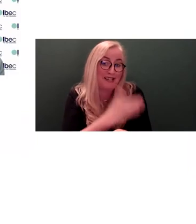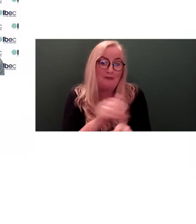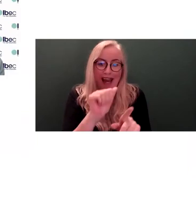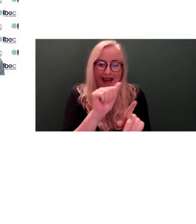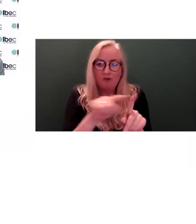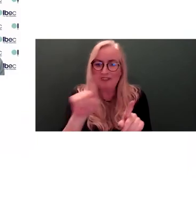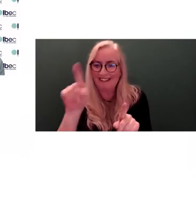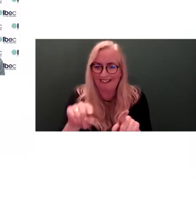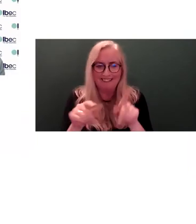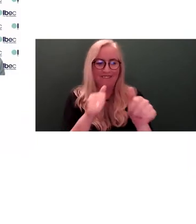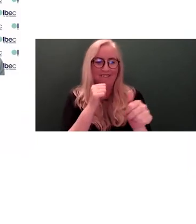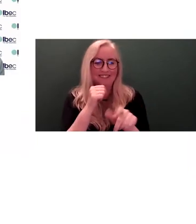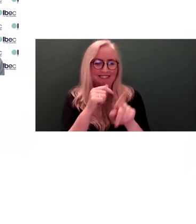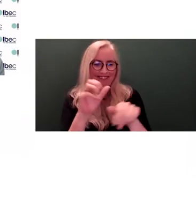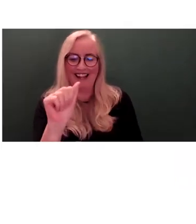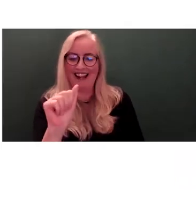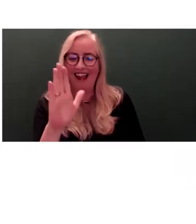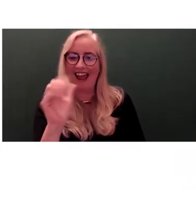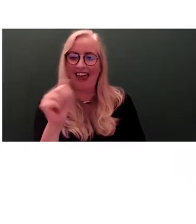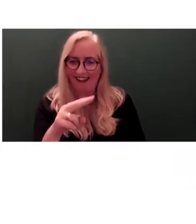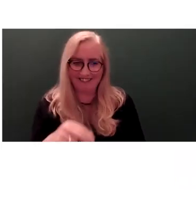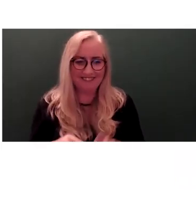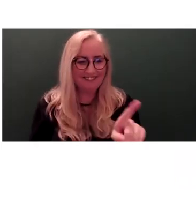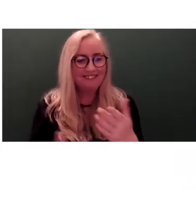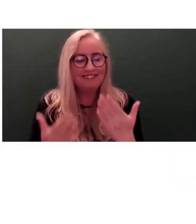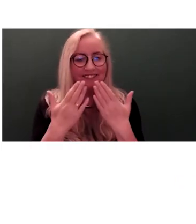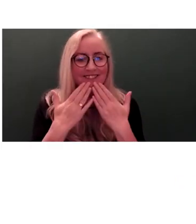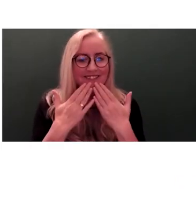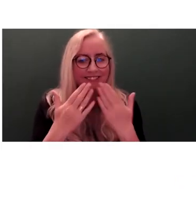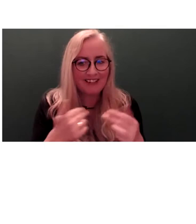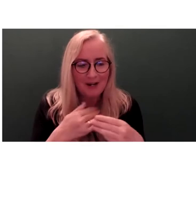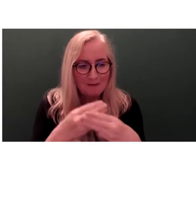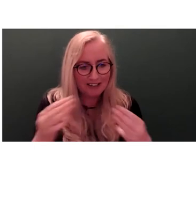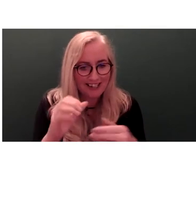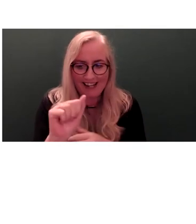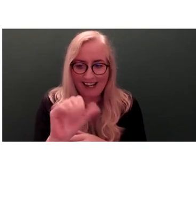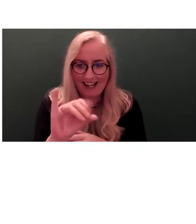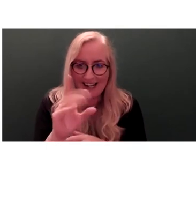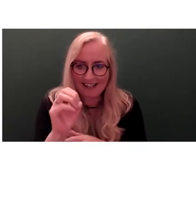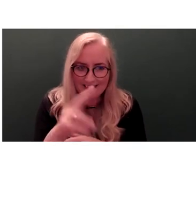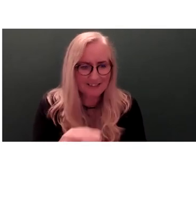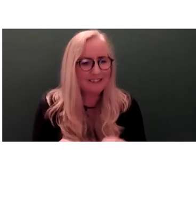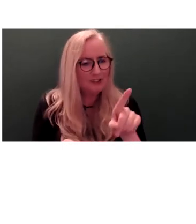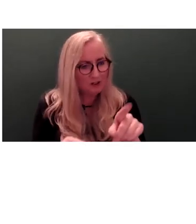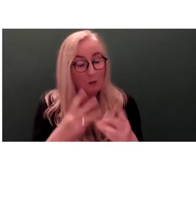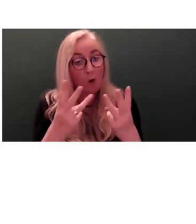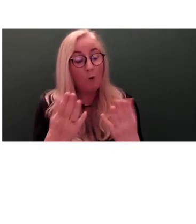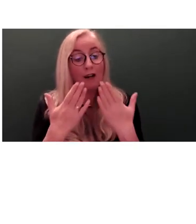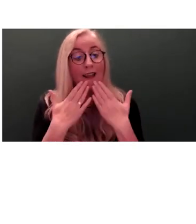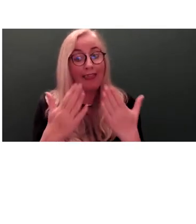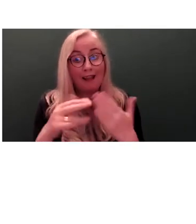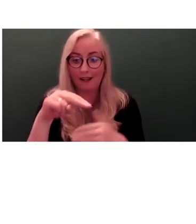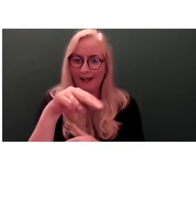Alan? Sure, thanks so much, Aideen. So just to begin, let me say thanks to the